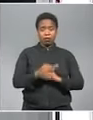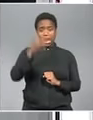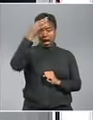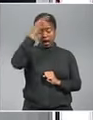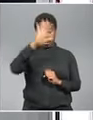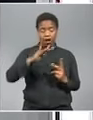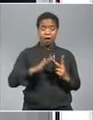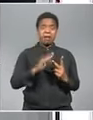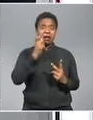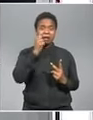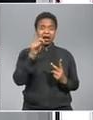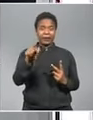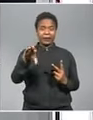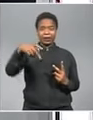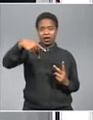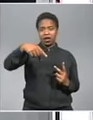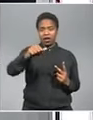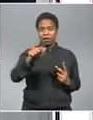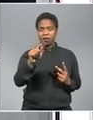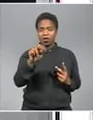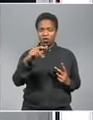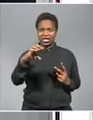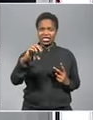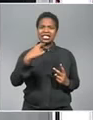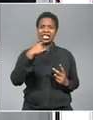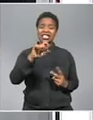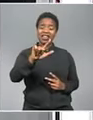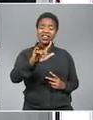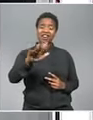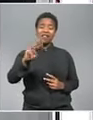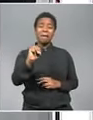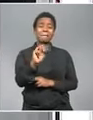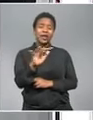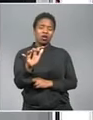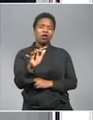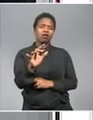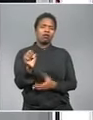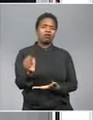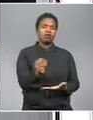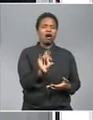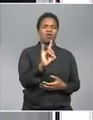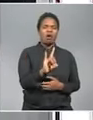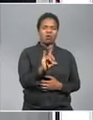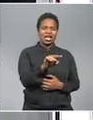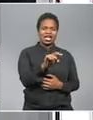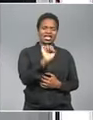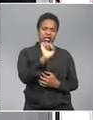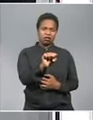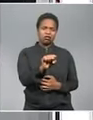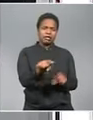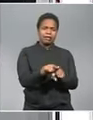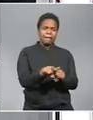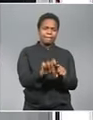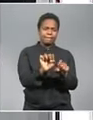billionaire Patrice Motsepe has already pledged 75 million rand to Harare. Mozambique, the country that's hardest hit, is getting the same